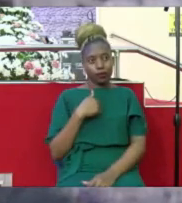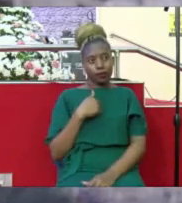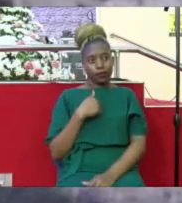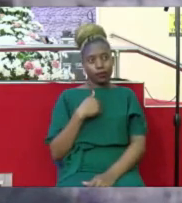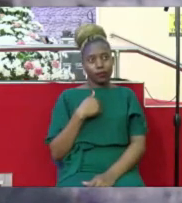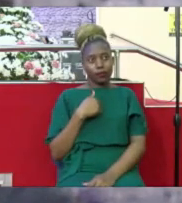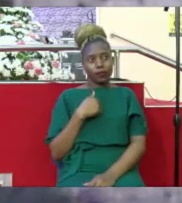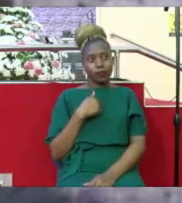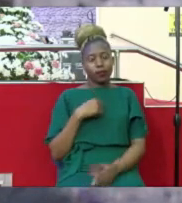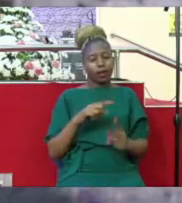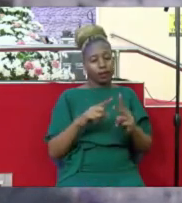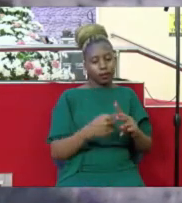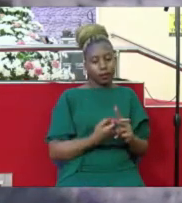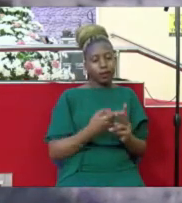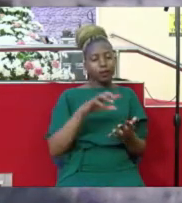A Genesis moment